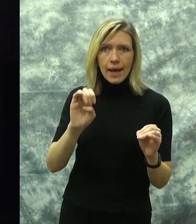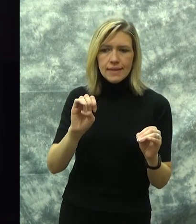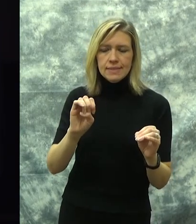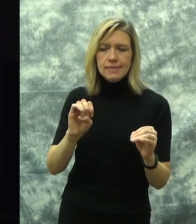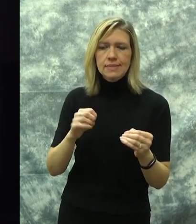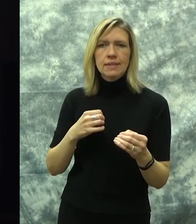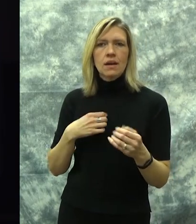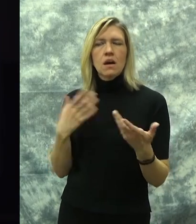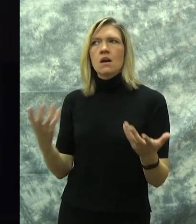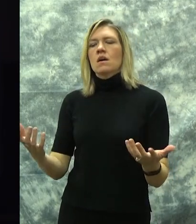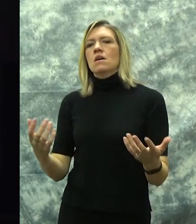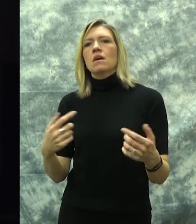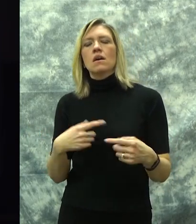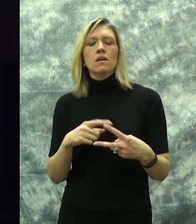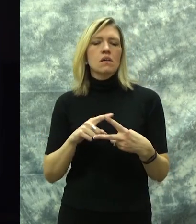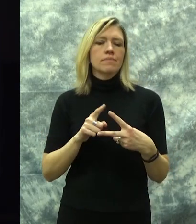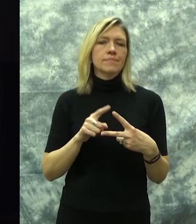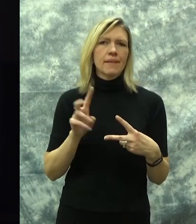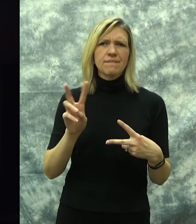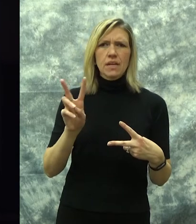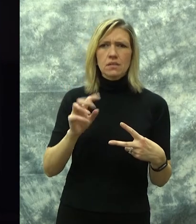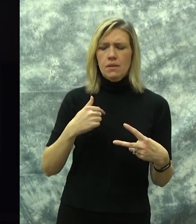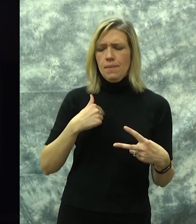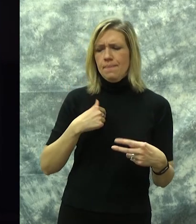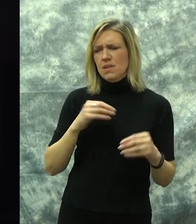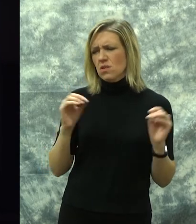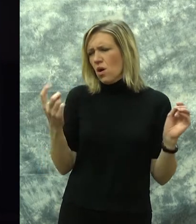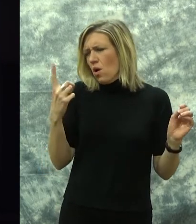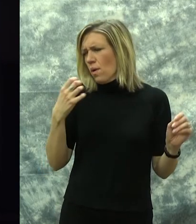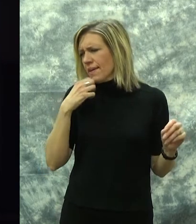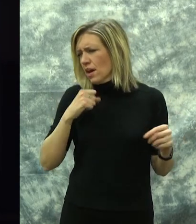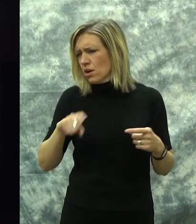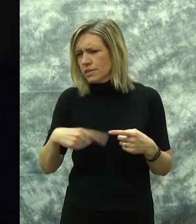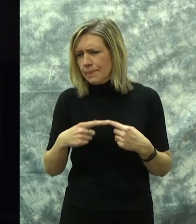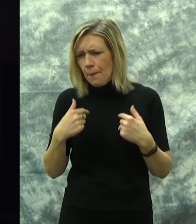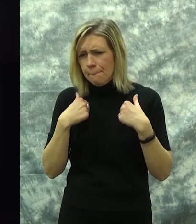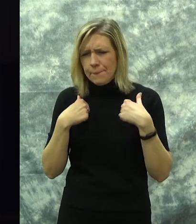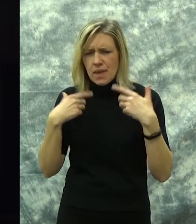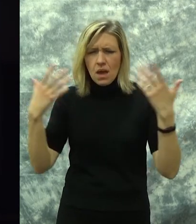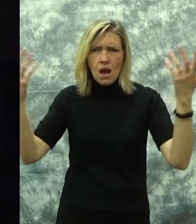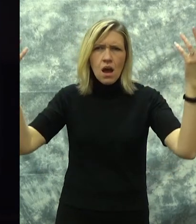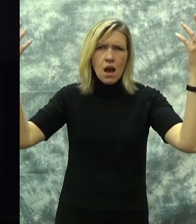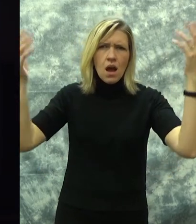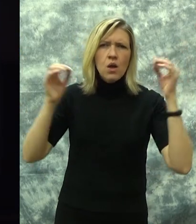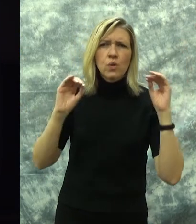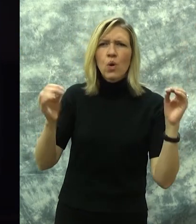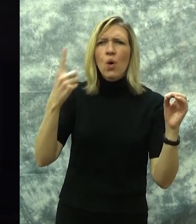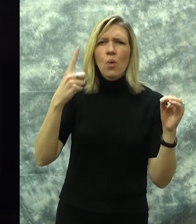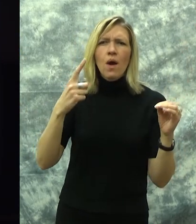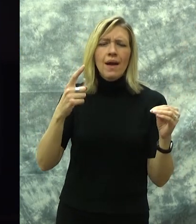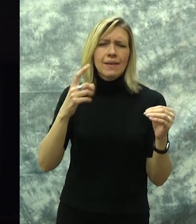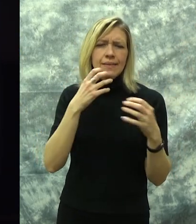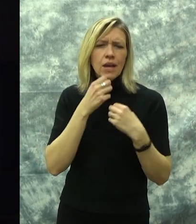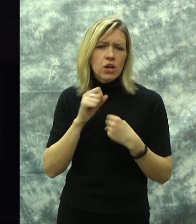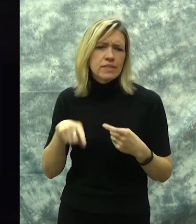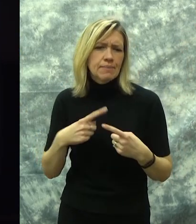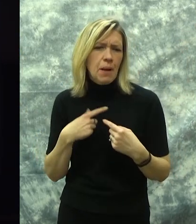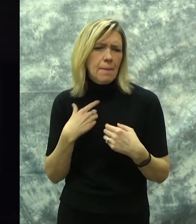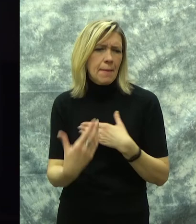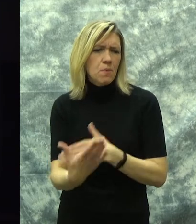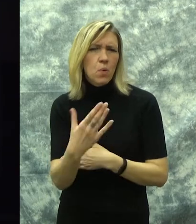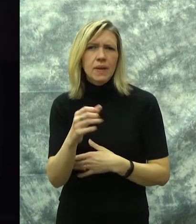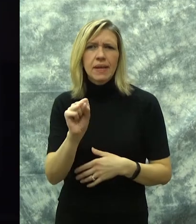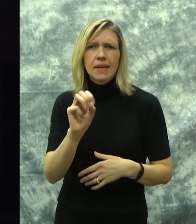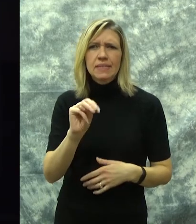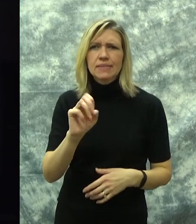Nobody cares about me. Nobody cares that I have my morning smoothie. And then the other times I would go to the